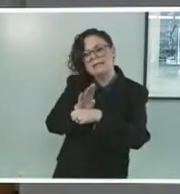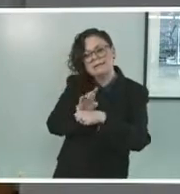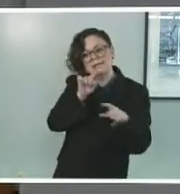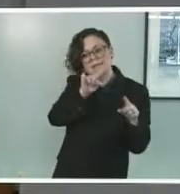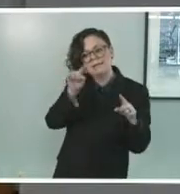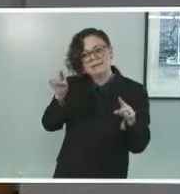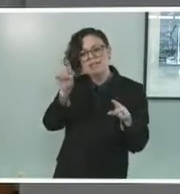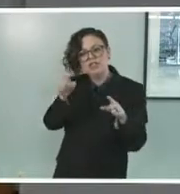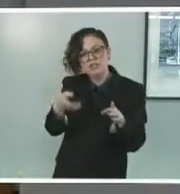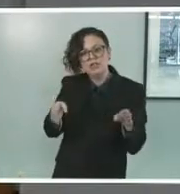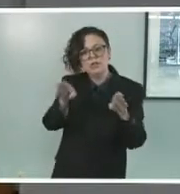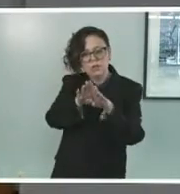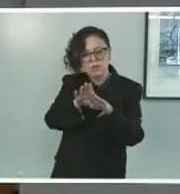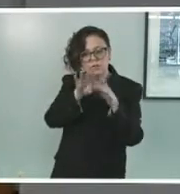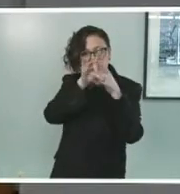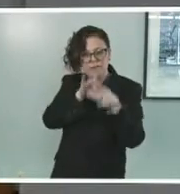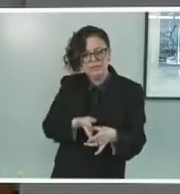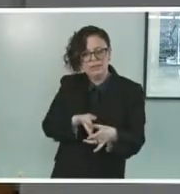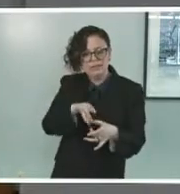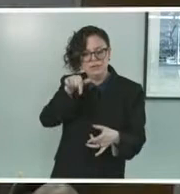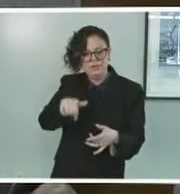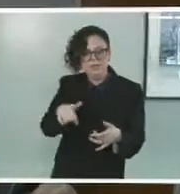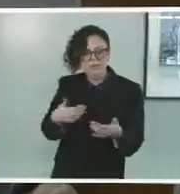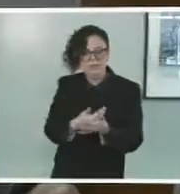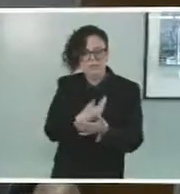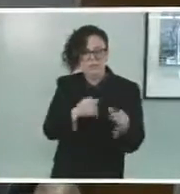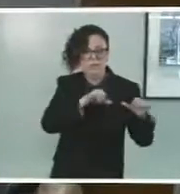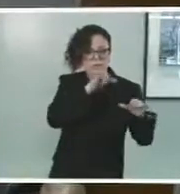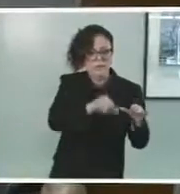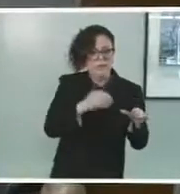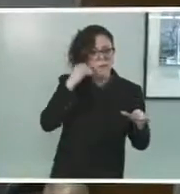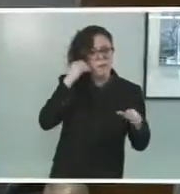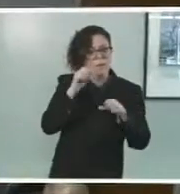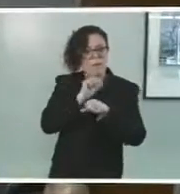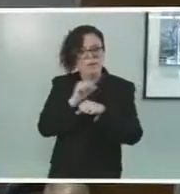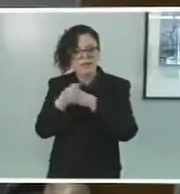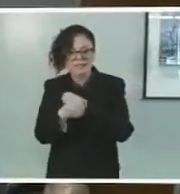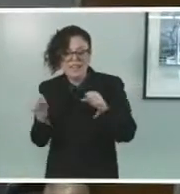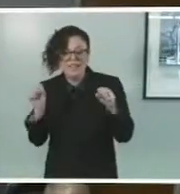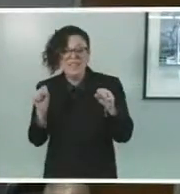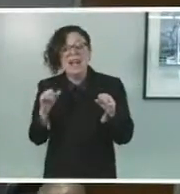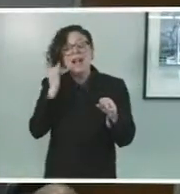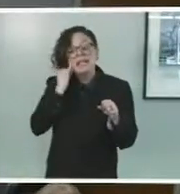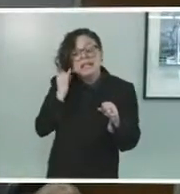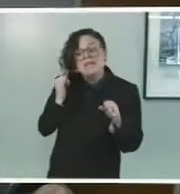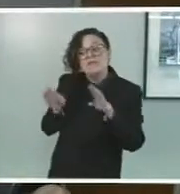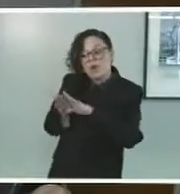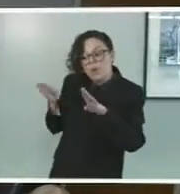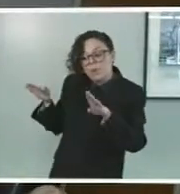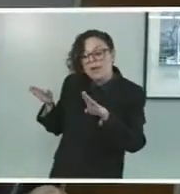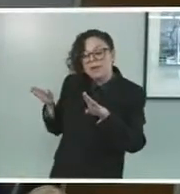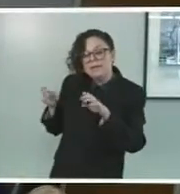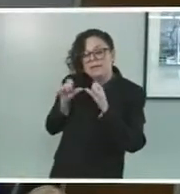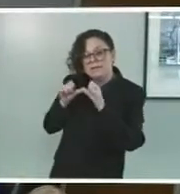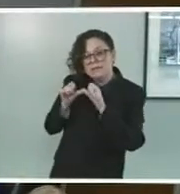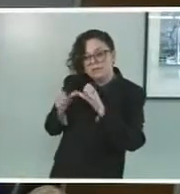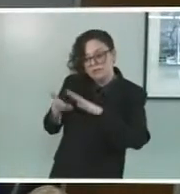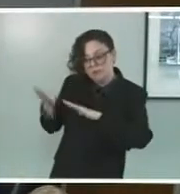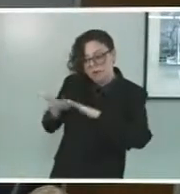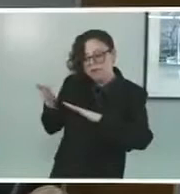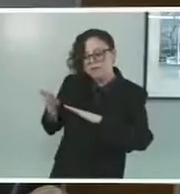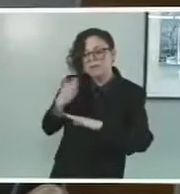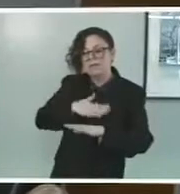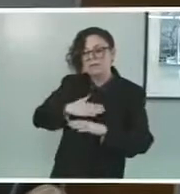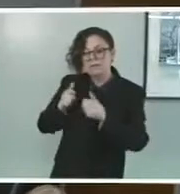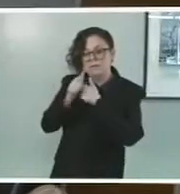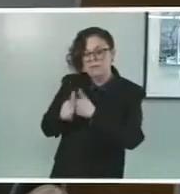close pursuant to the order. Correct? Correct, and to maintain proper social distancing for those that remain open. Okay, great.